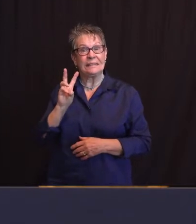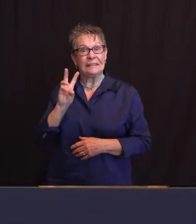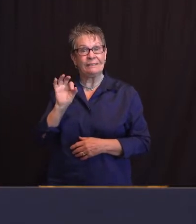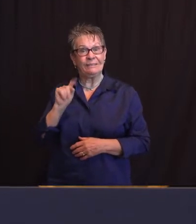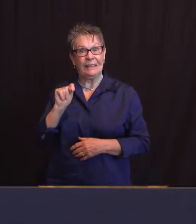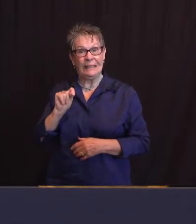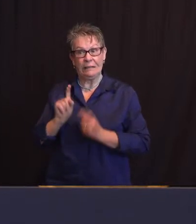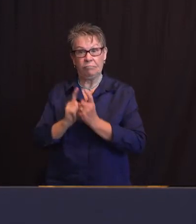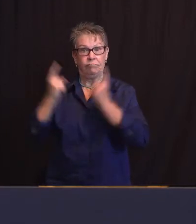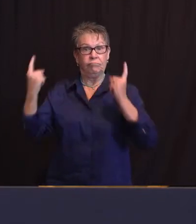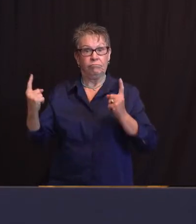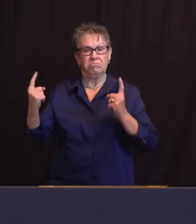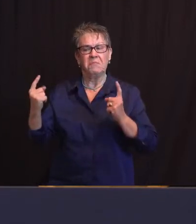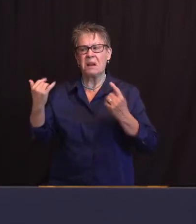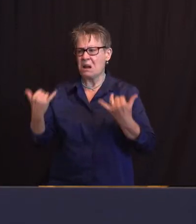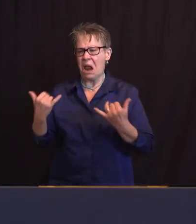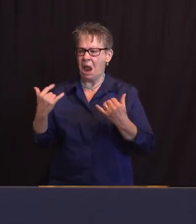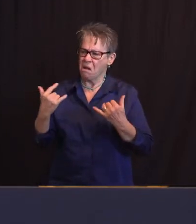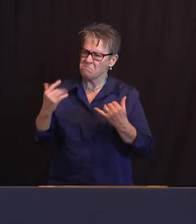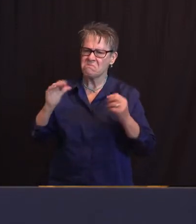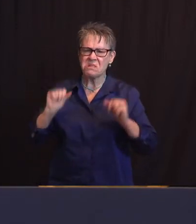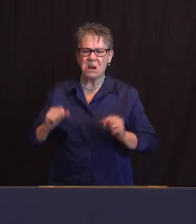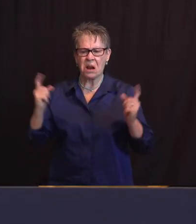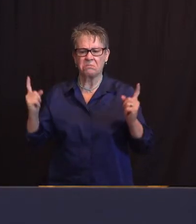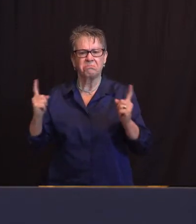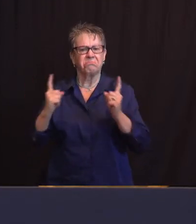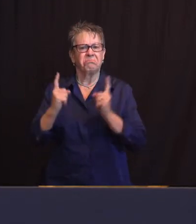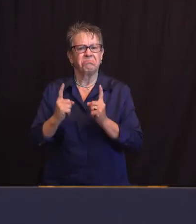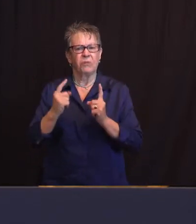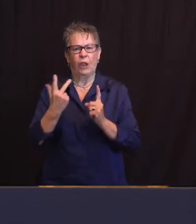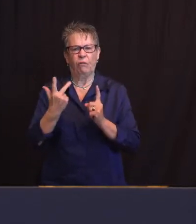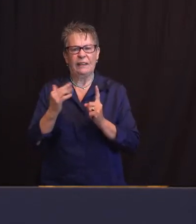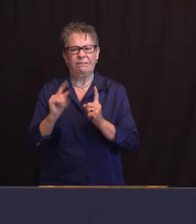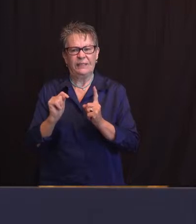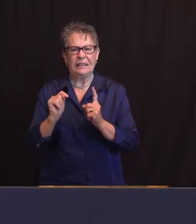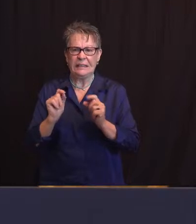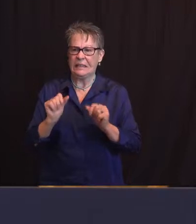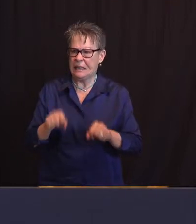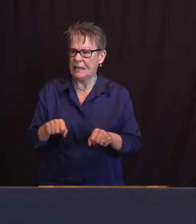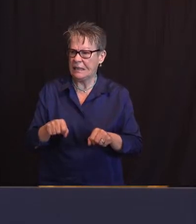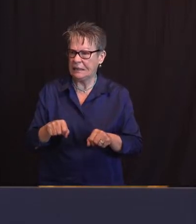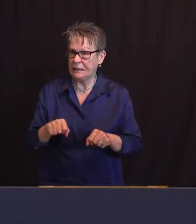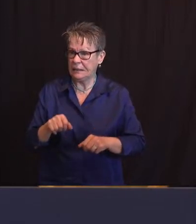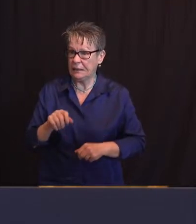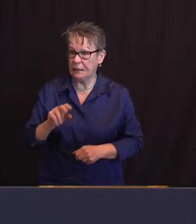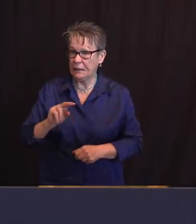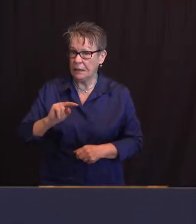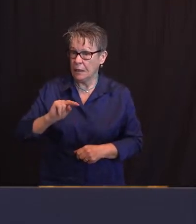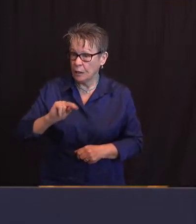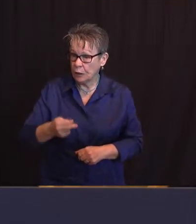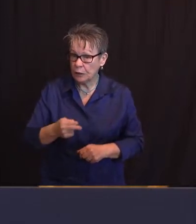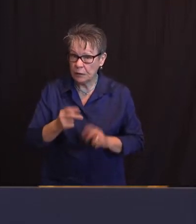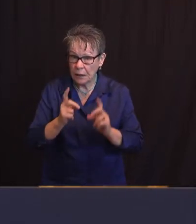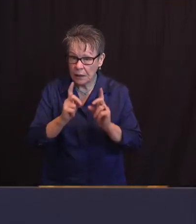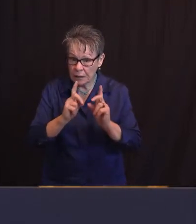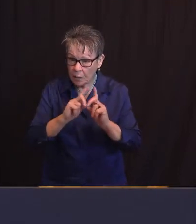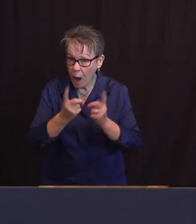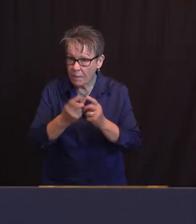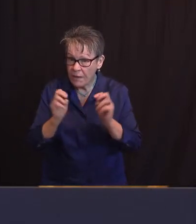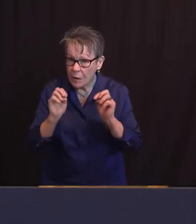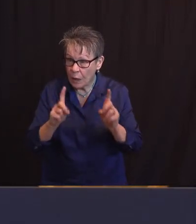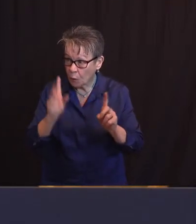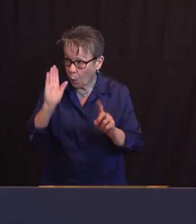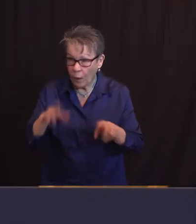guidance? And lastly, from Colleen O'Day, it has been more than 2 months since the assaults at Edna Mahan, and now 8 prison guards